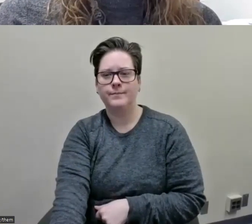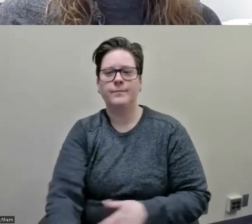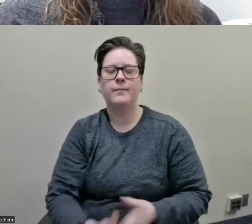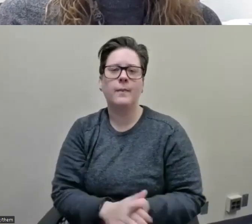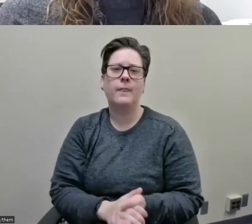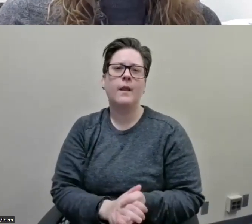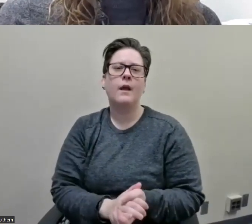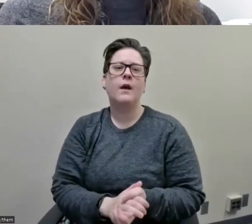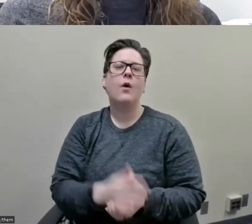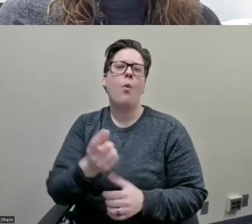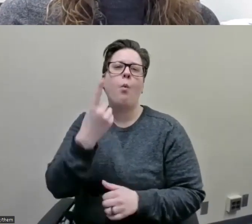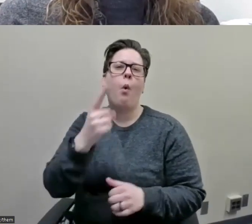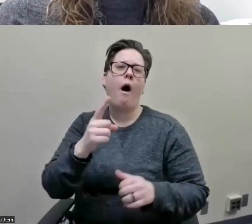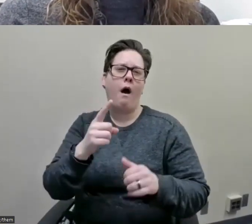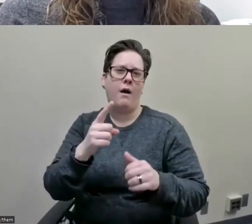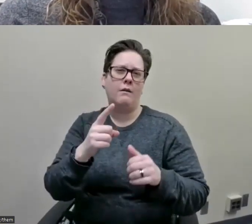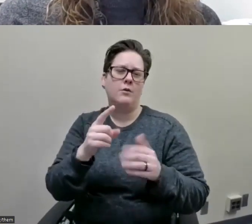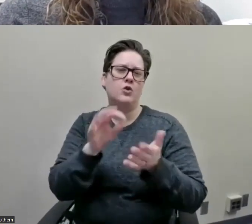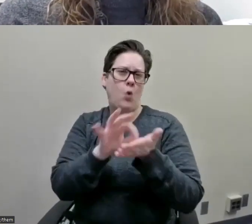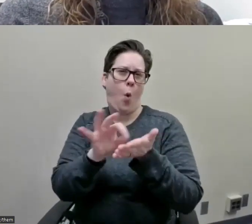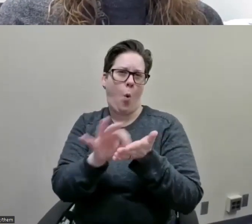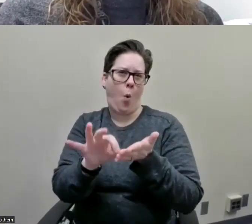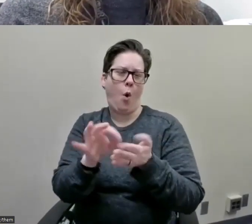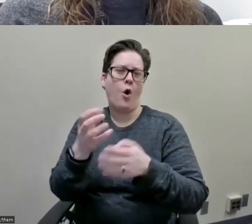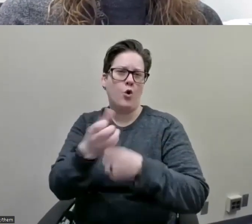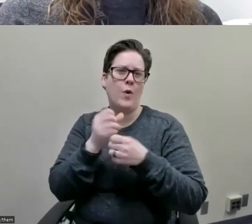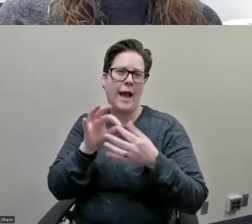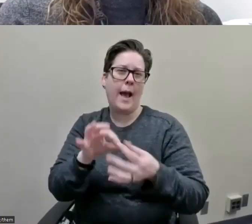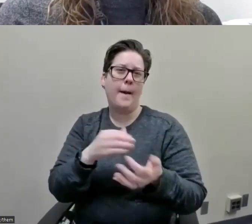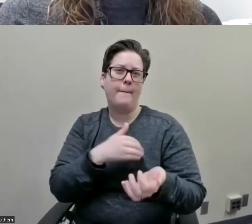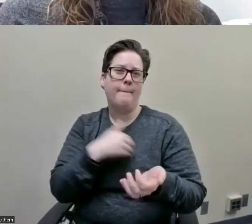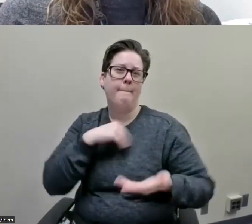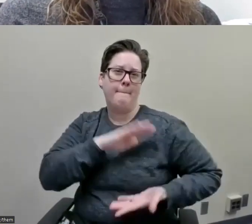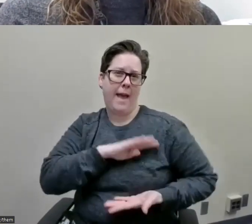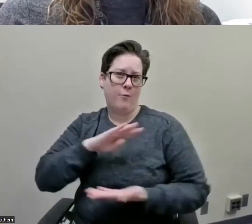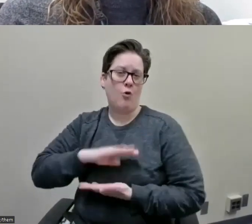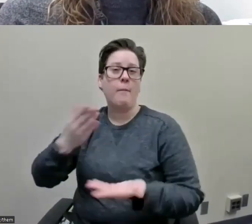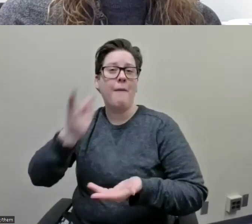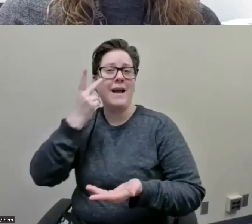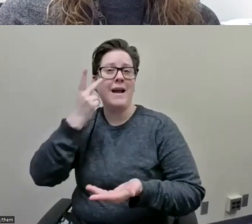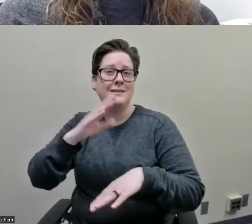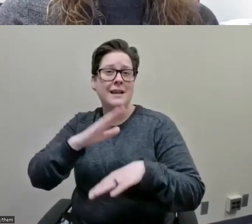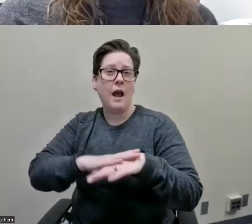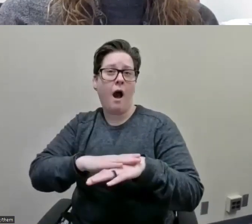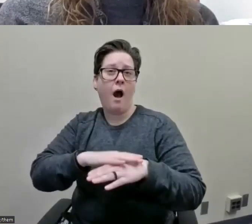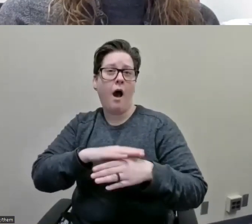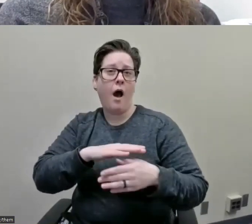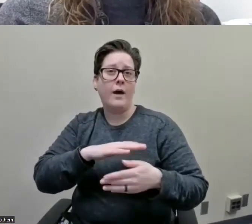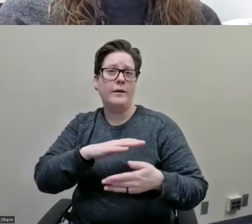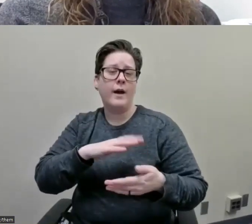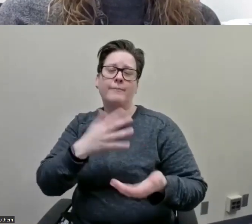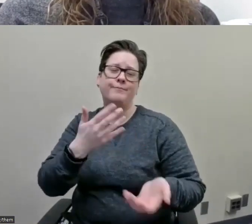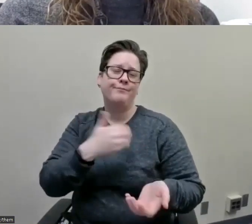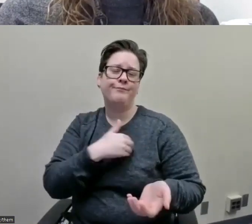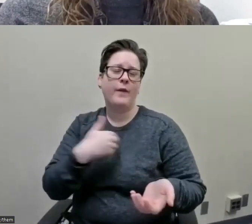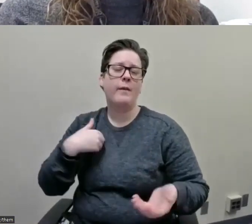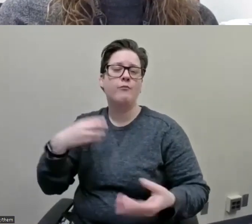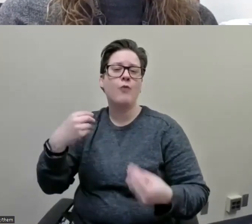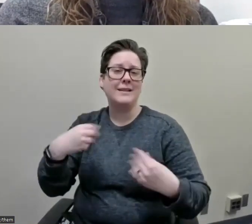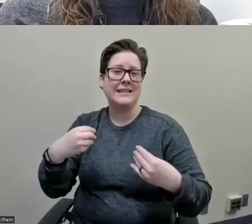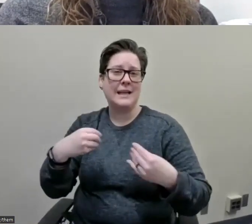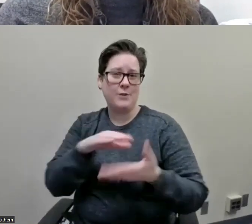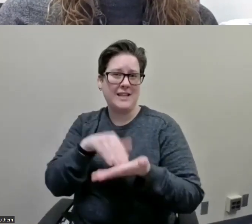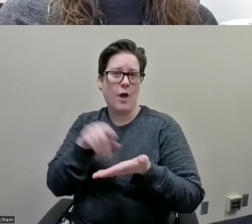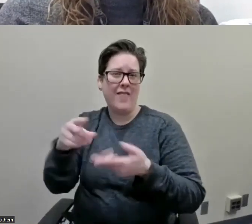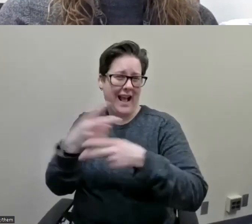Tyrer-Cuzick. And you can get that score back on a mammogram. You might see that report on your mammogram because our breast imaging center calculates